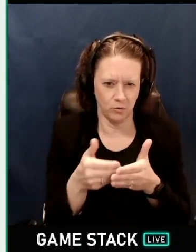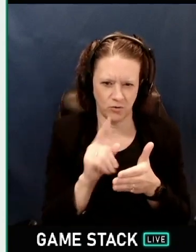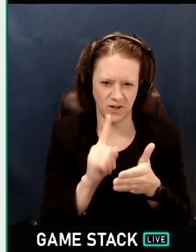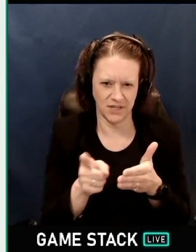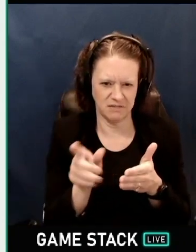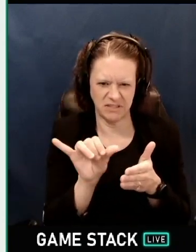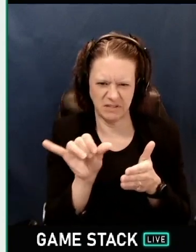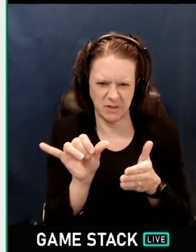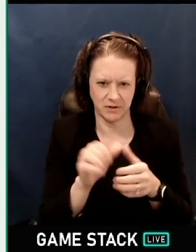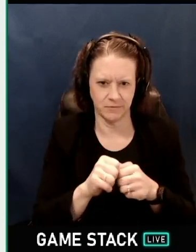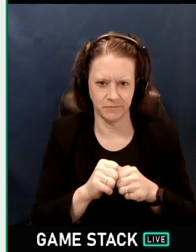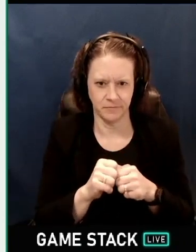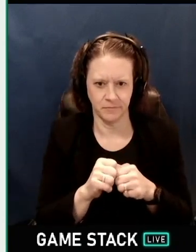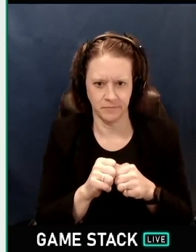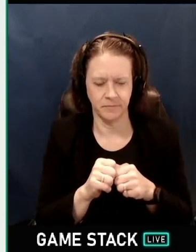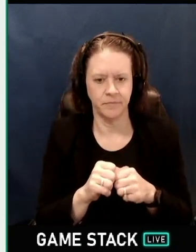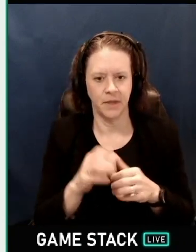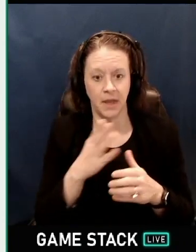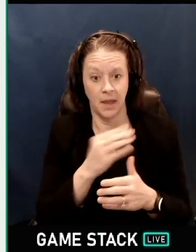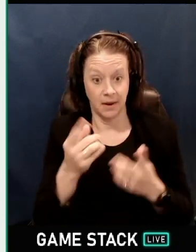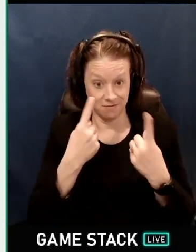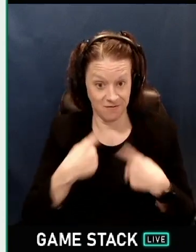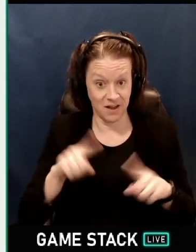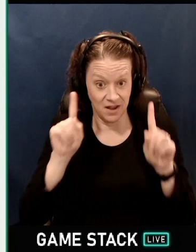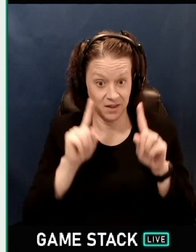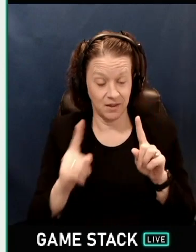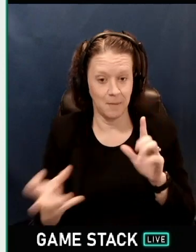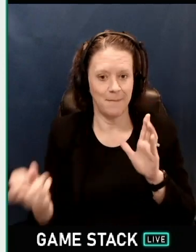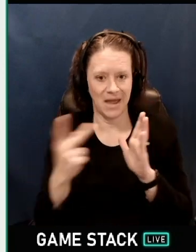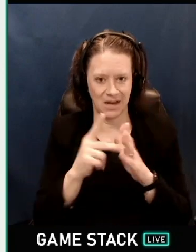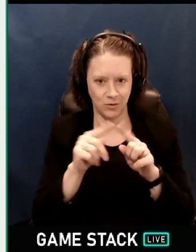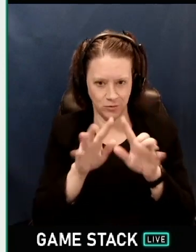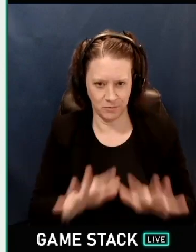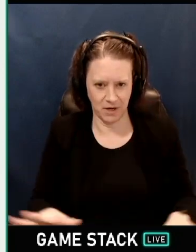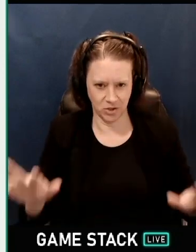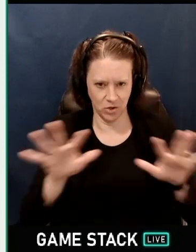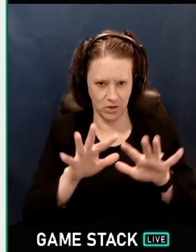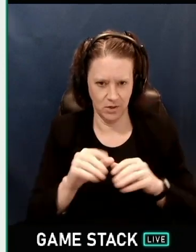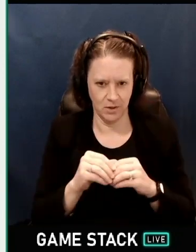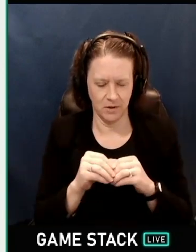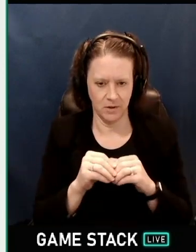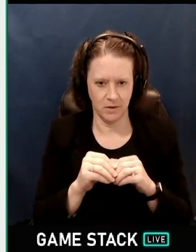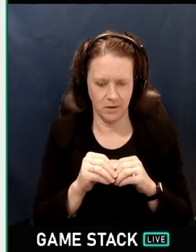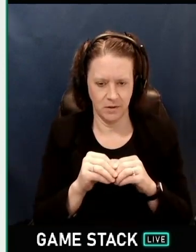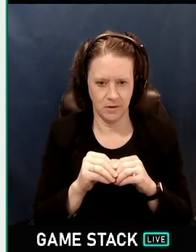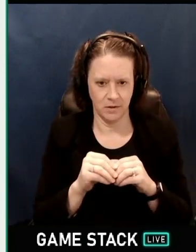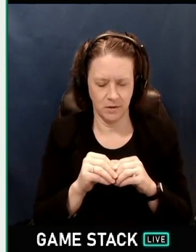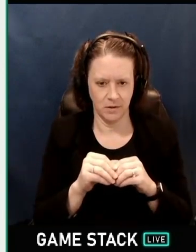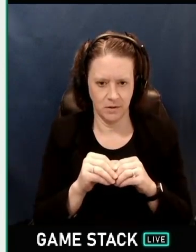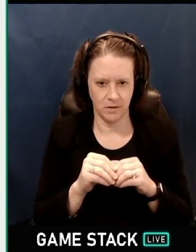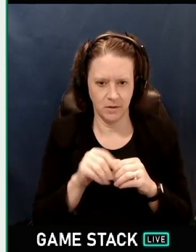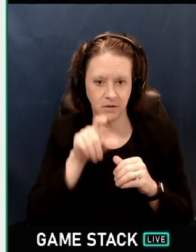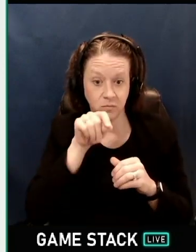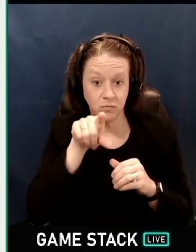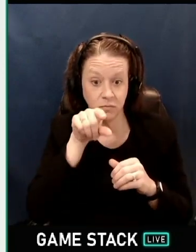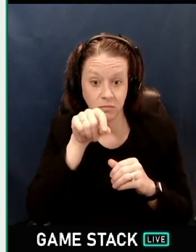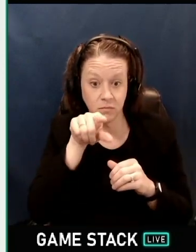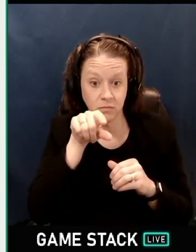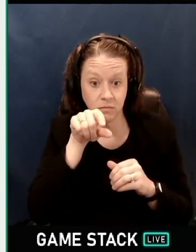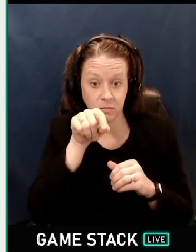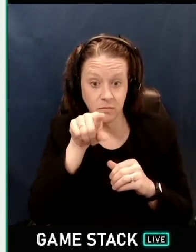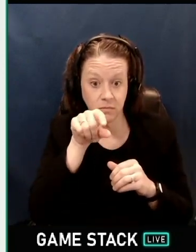And finally, once again, back to spatial.